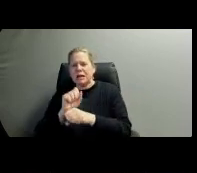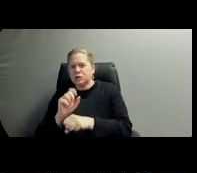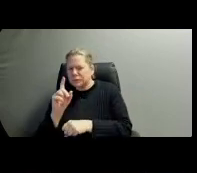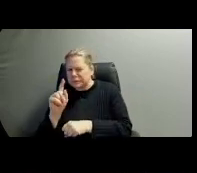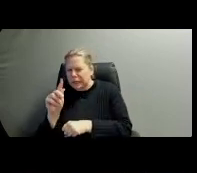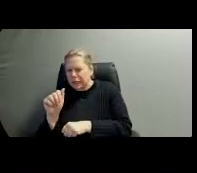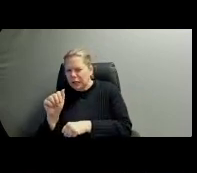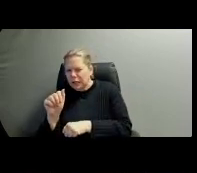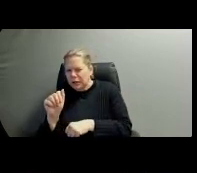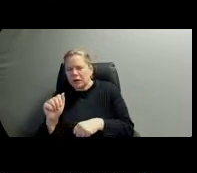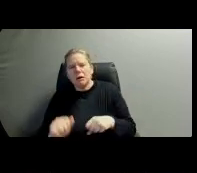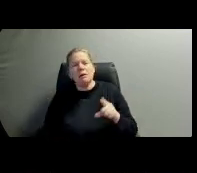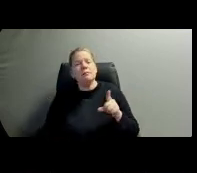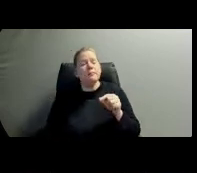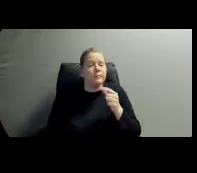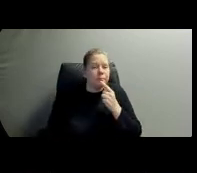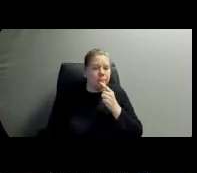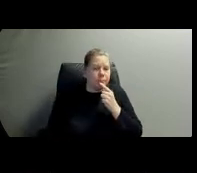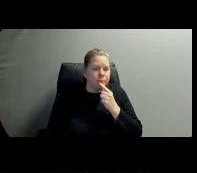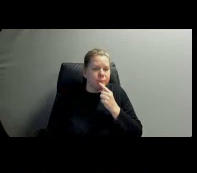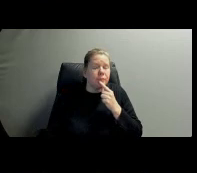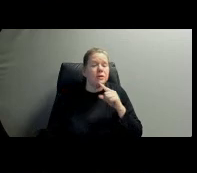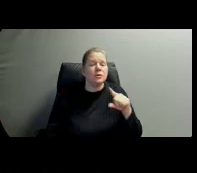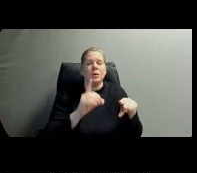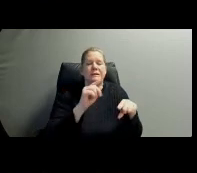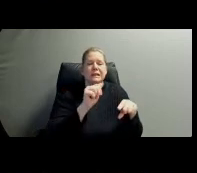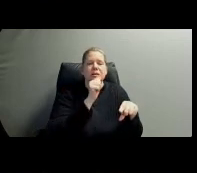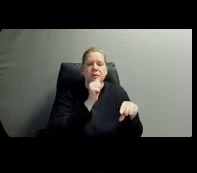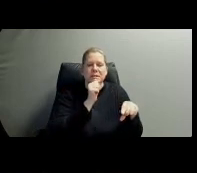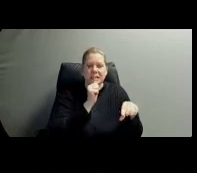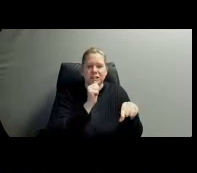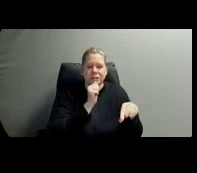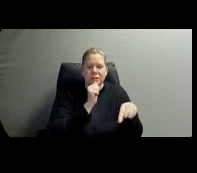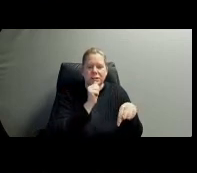this? Sure. So data anonymization again is